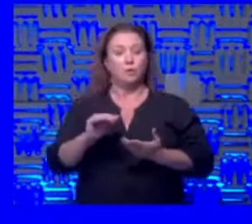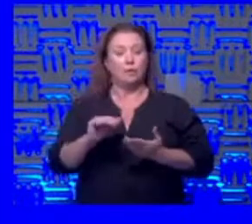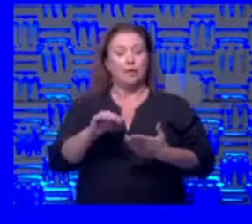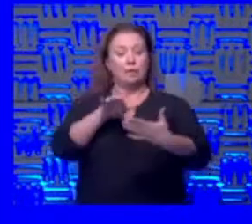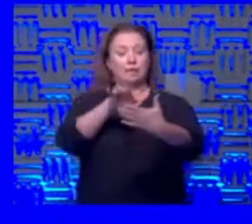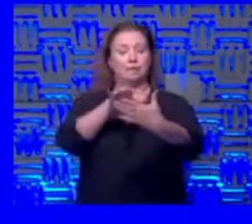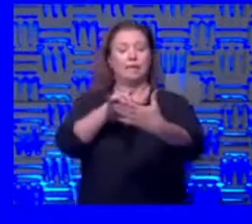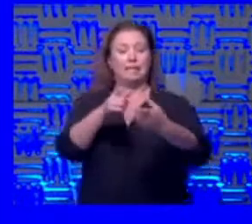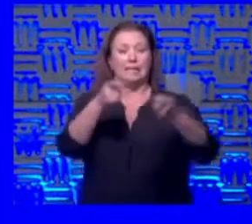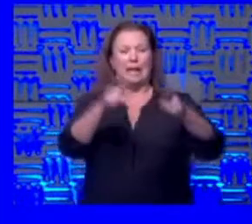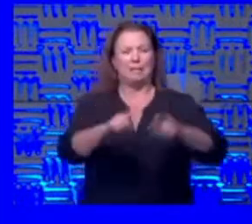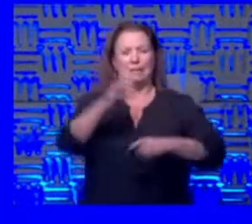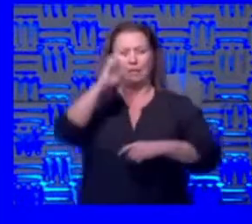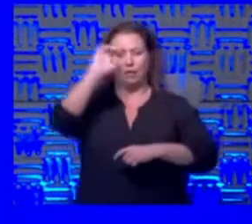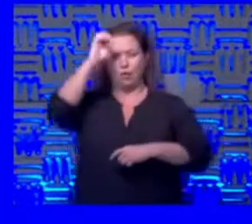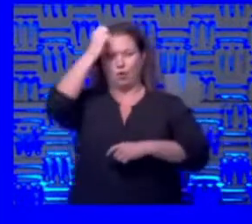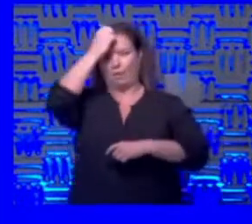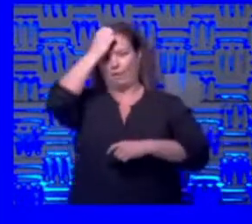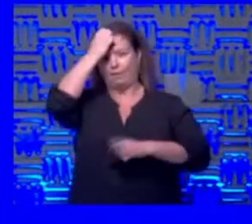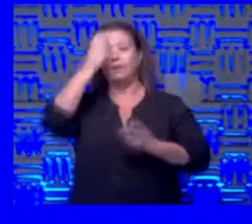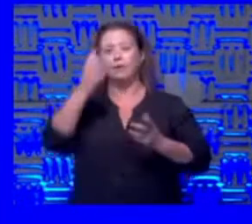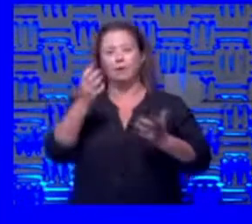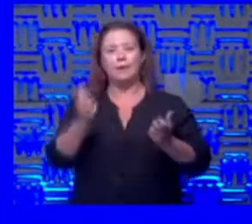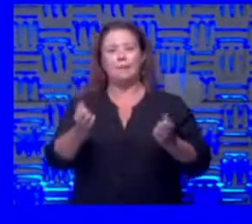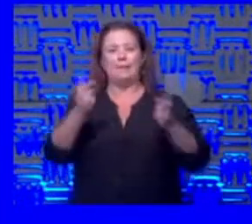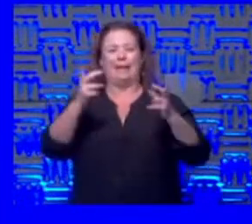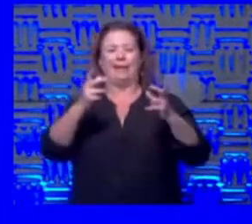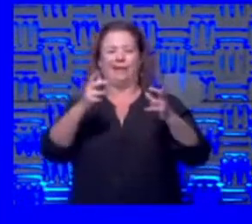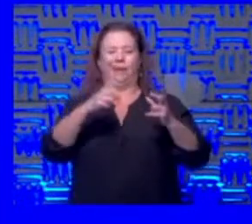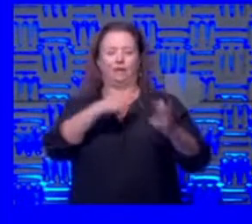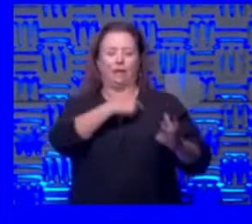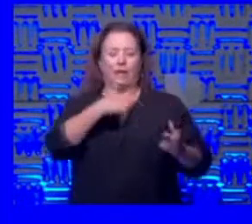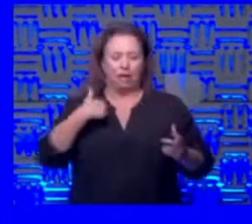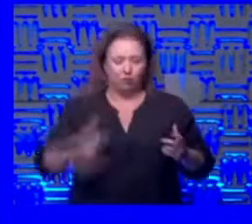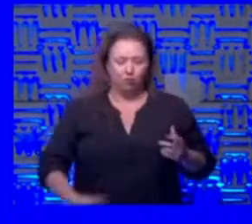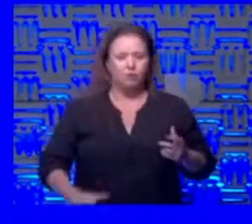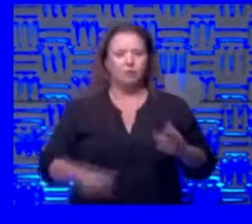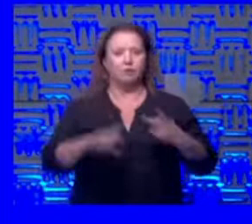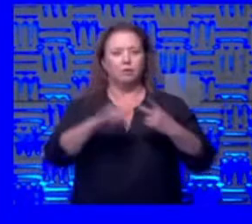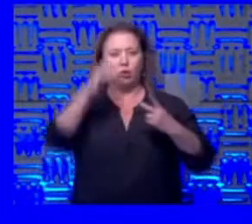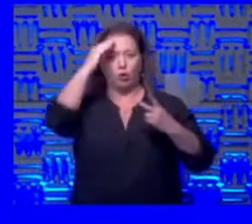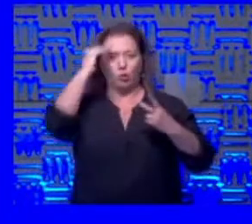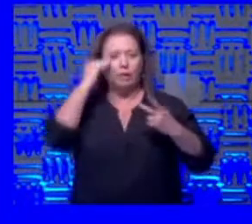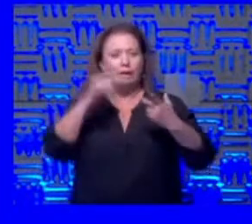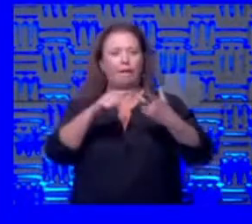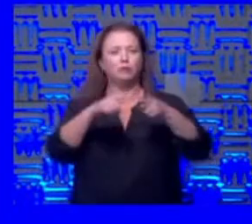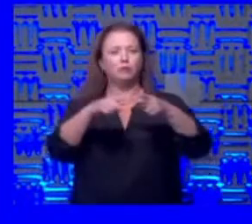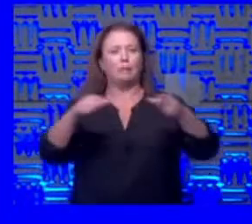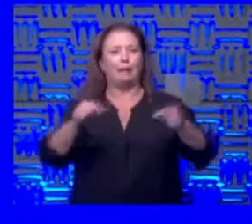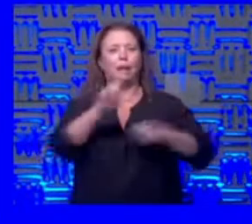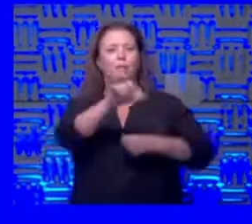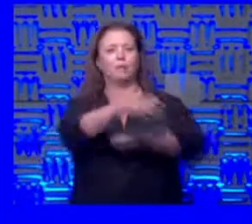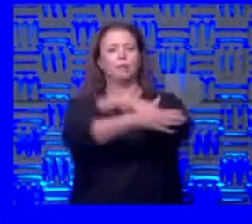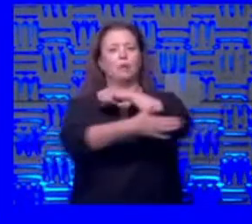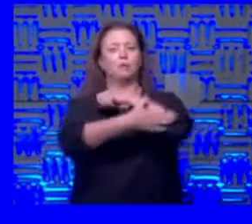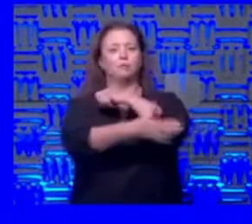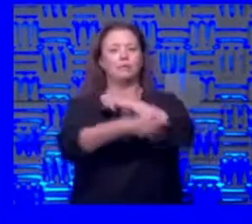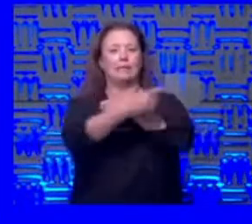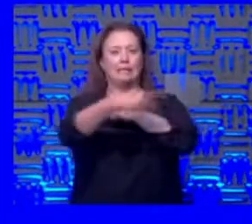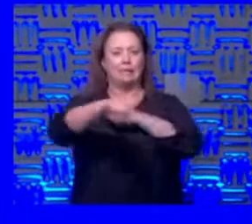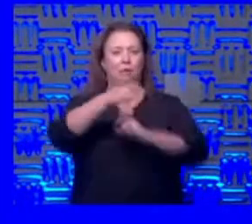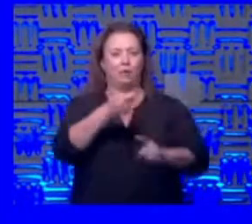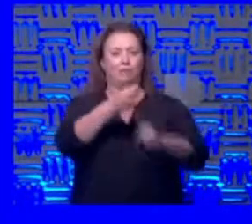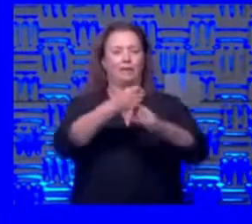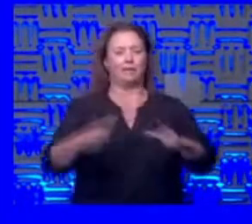done in Europe. A lot of them, of course, are going to be Asia, Korea, Japan, those types of countries, because, of course, they were